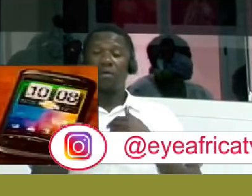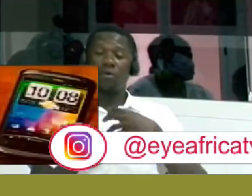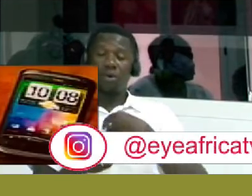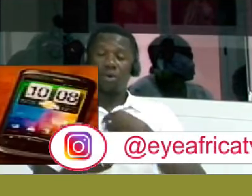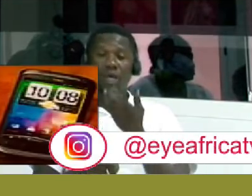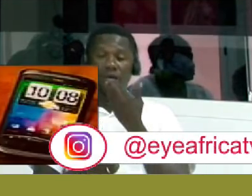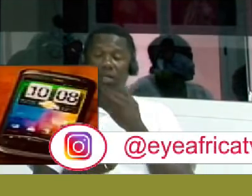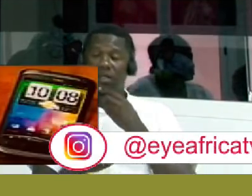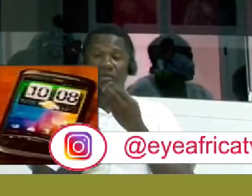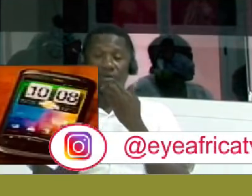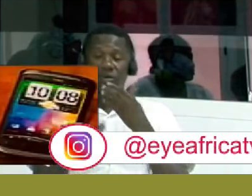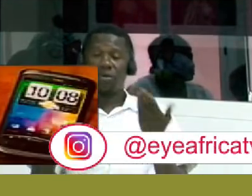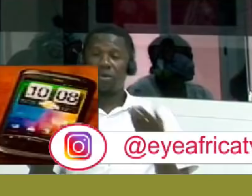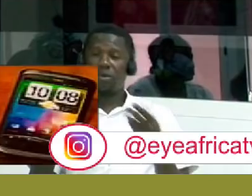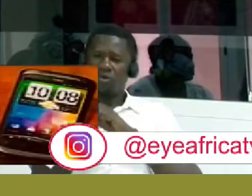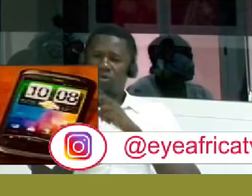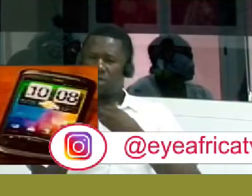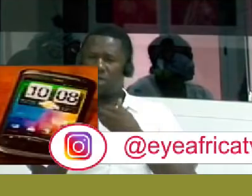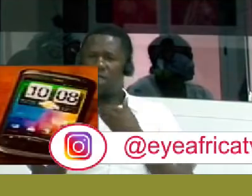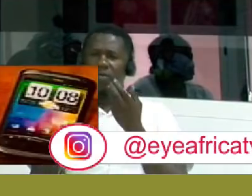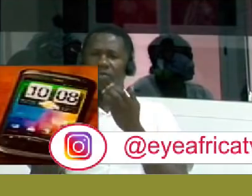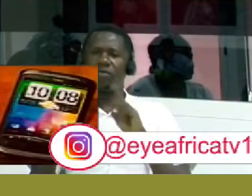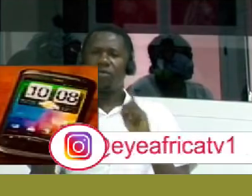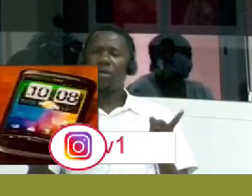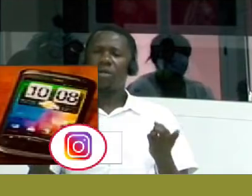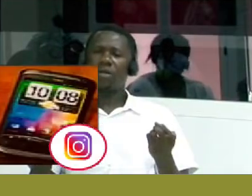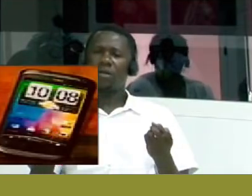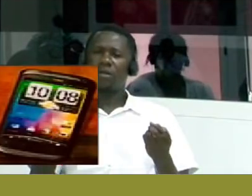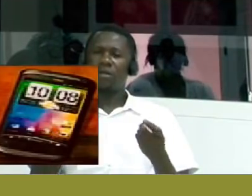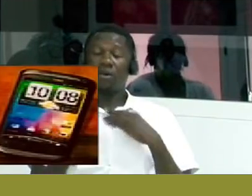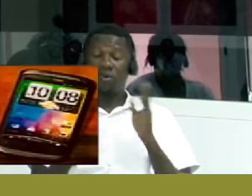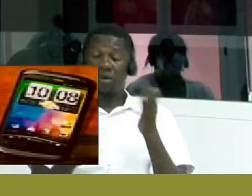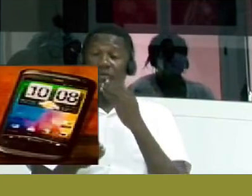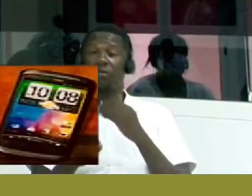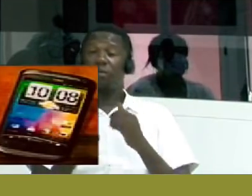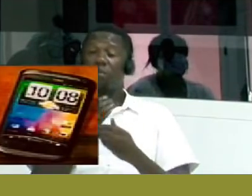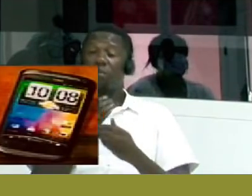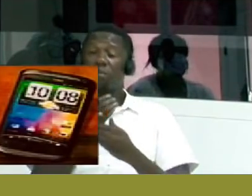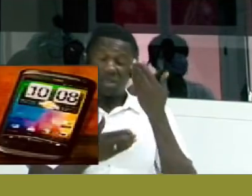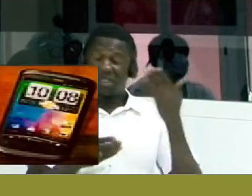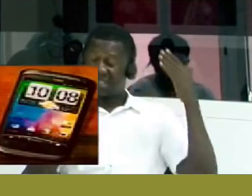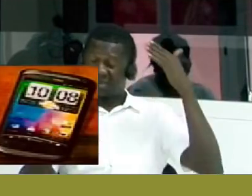Eat for what? I will go there from morning till midnight. I will not eat.